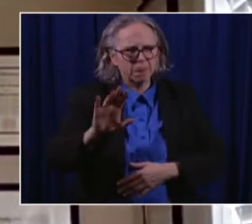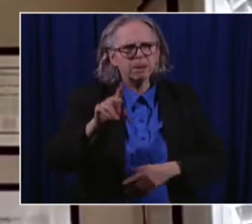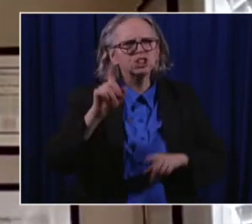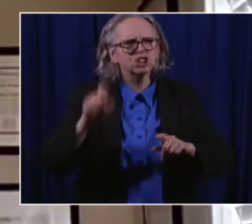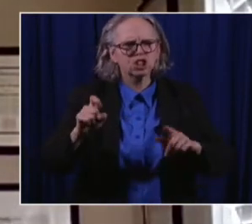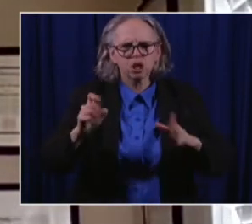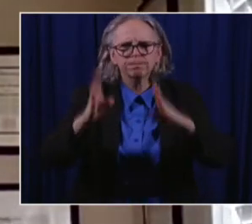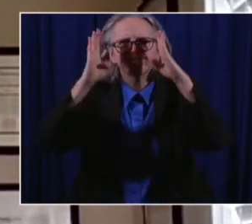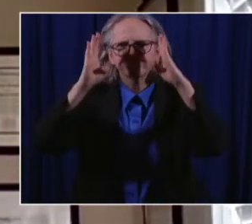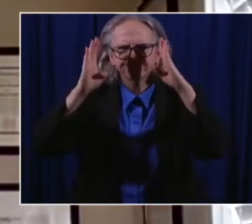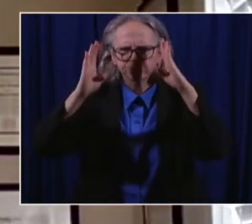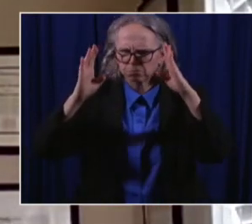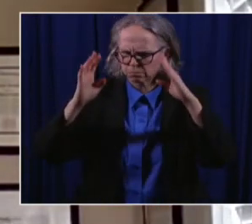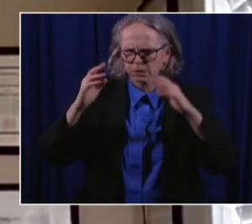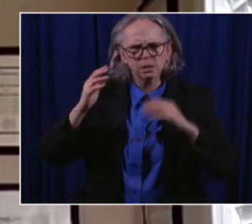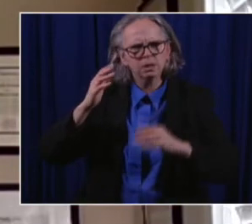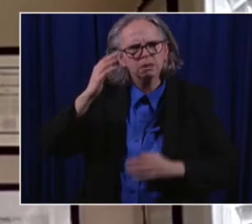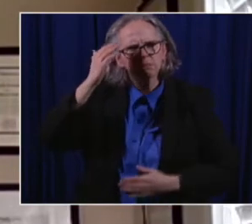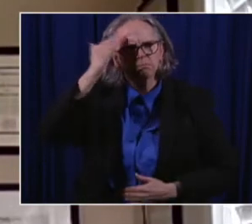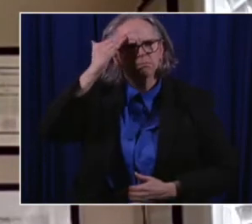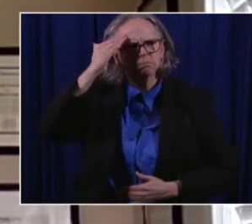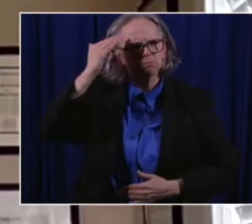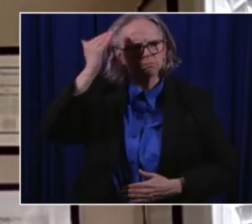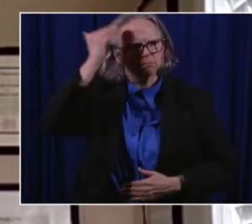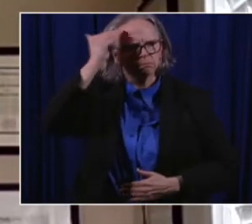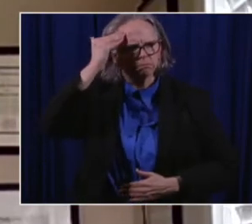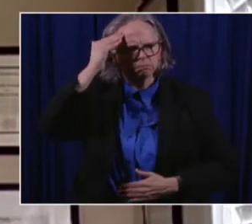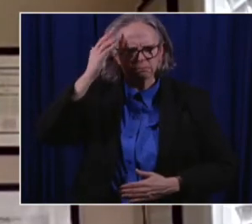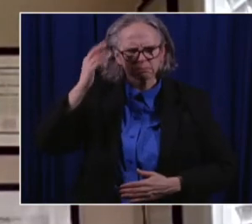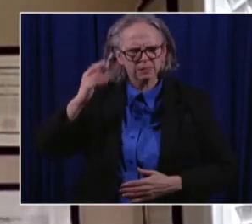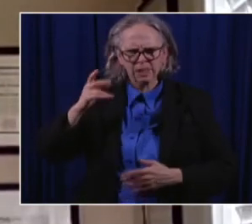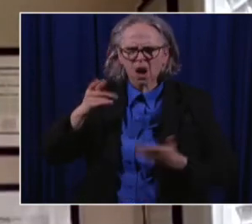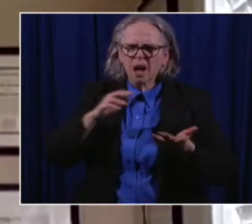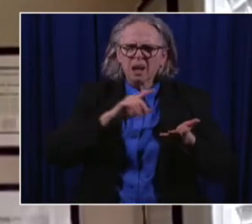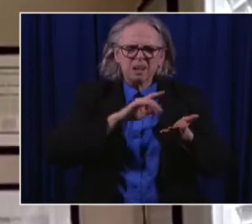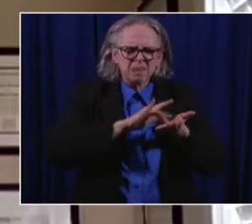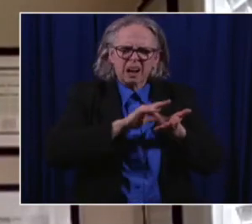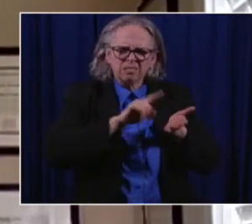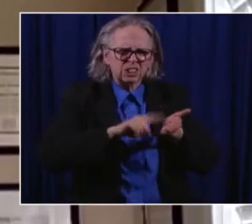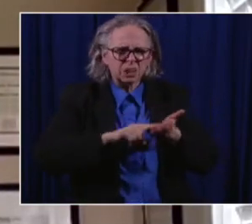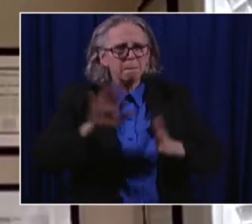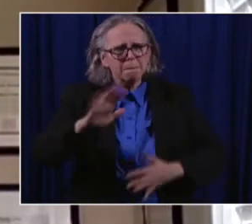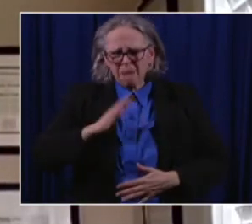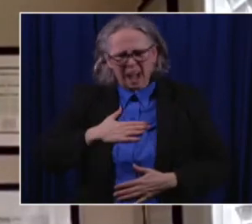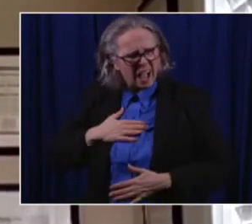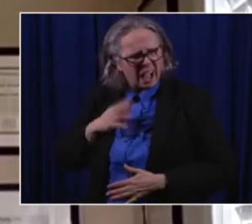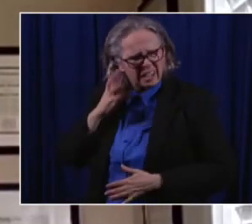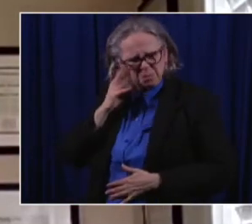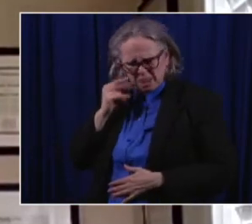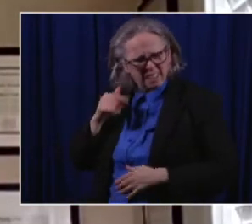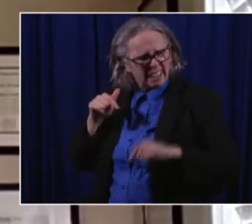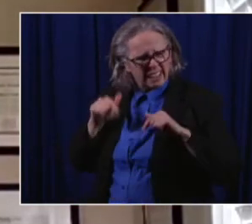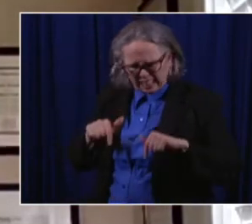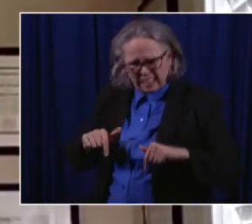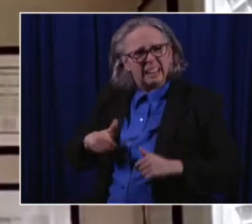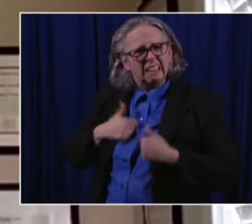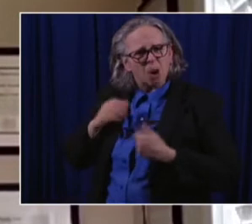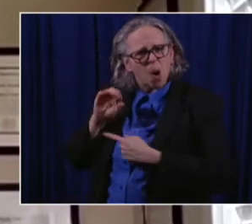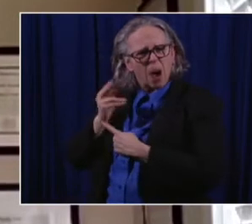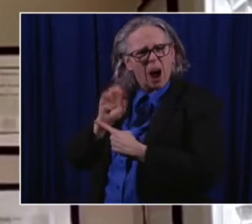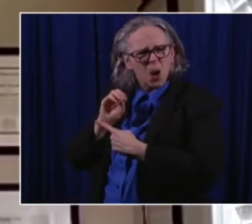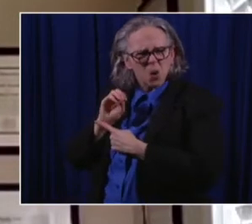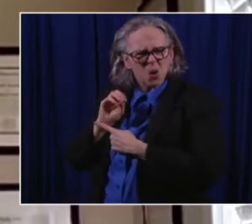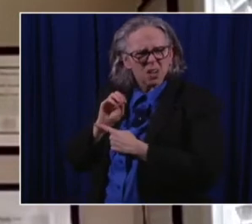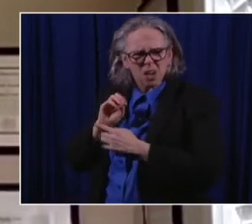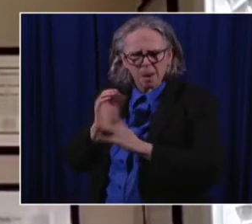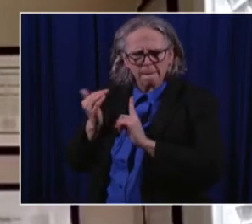Lots of medical research and our own experience as Ohioans reminds us that we really